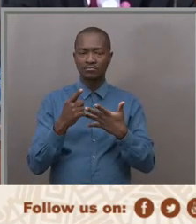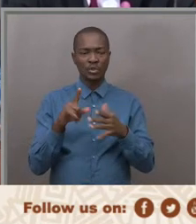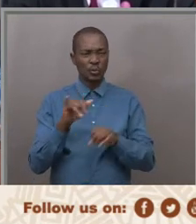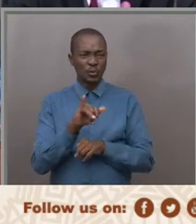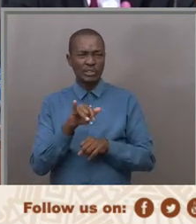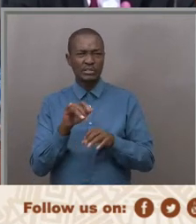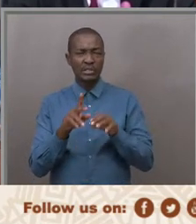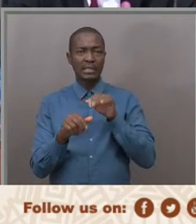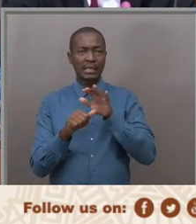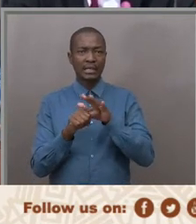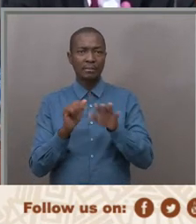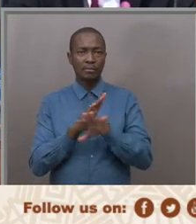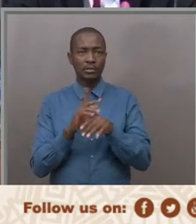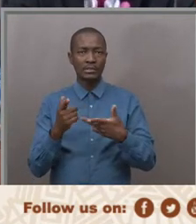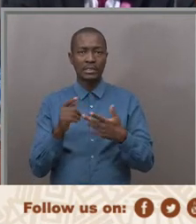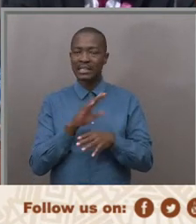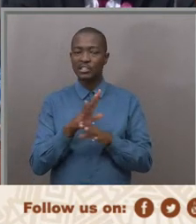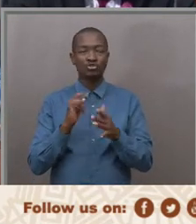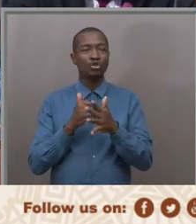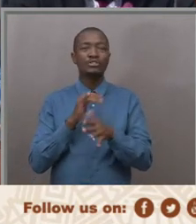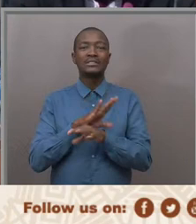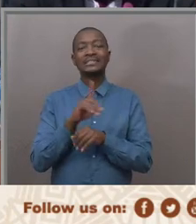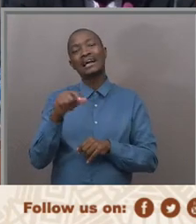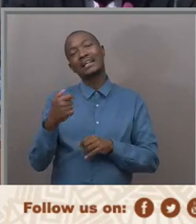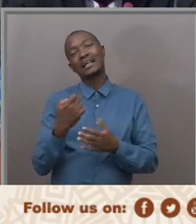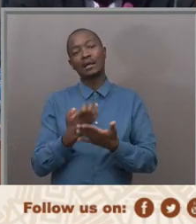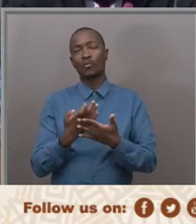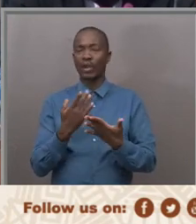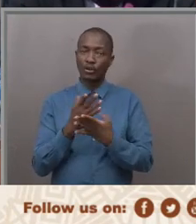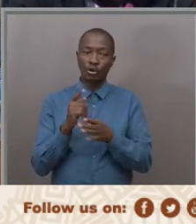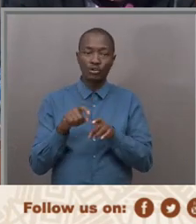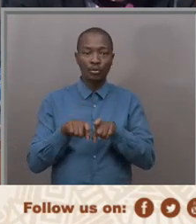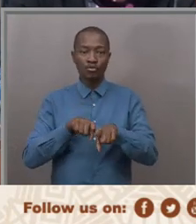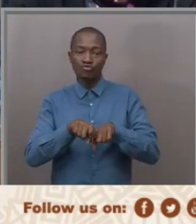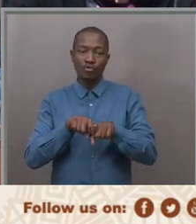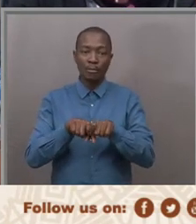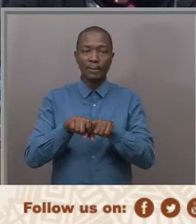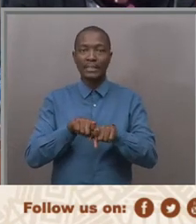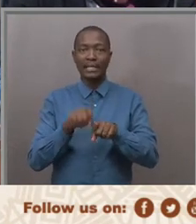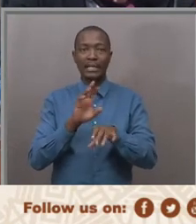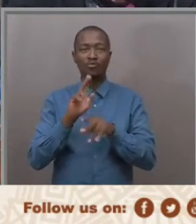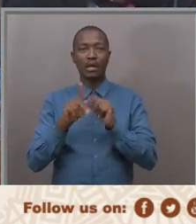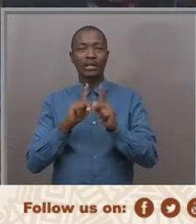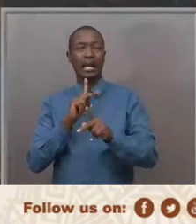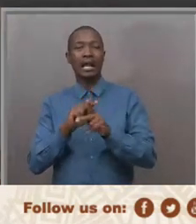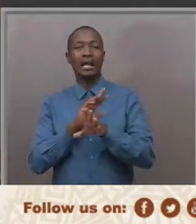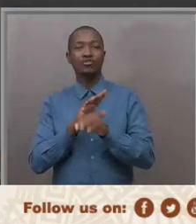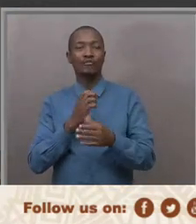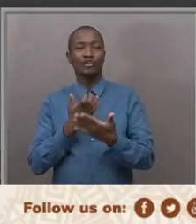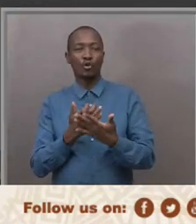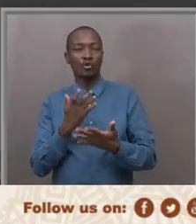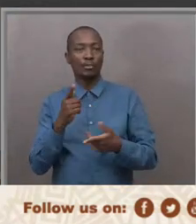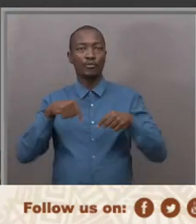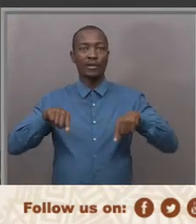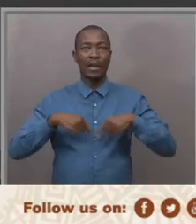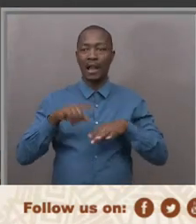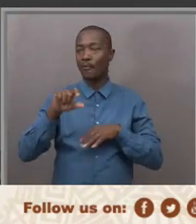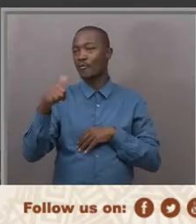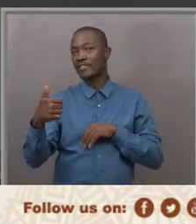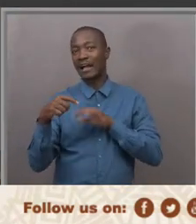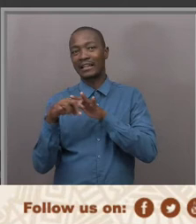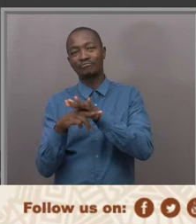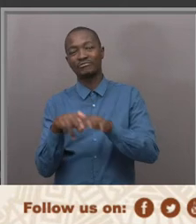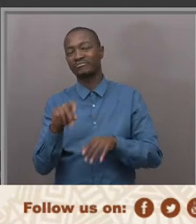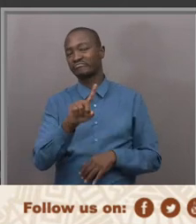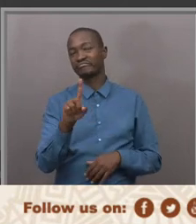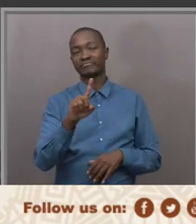This is not just another economy. We are not competing in what type of economy we are with other regions. Other